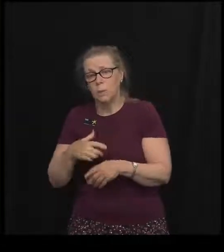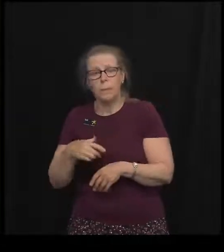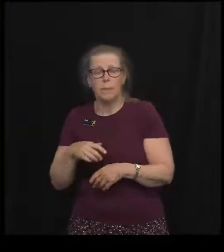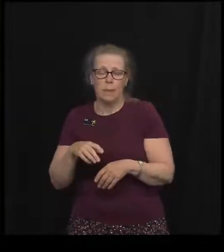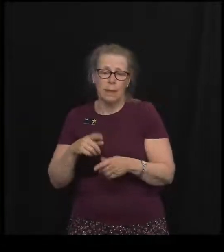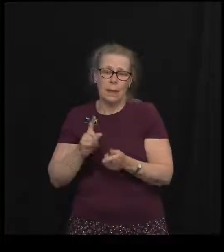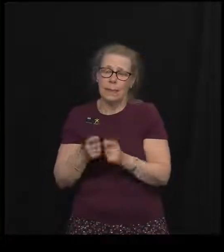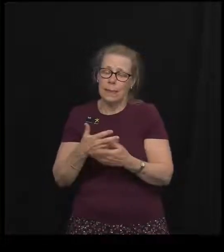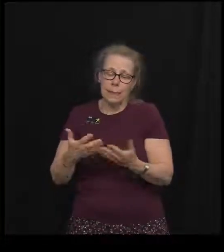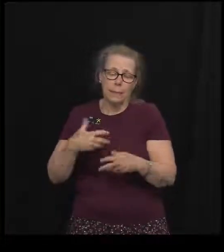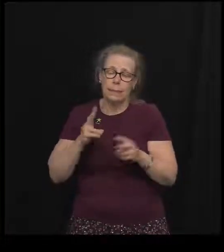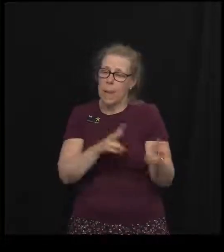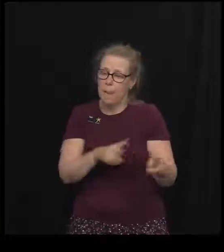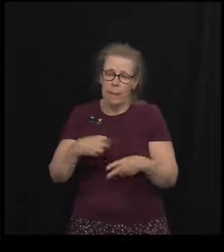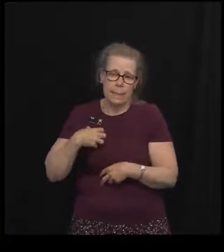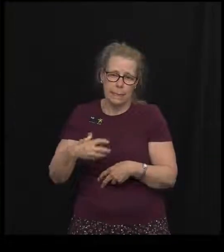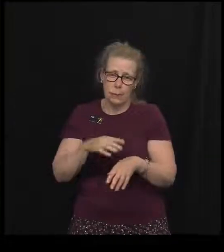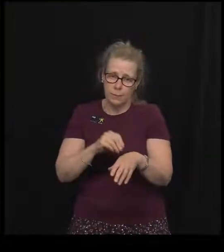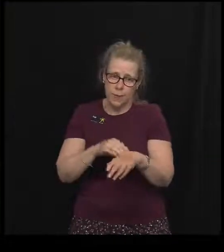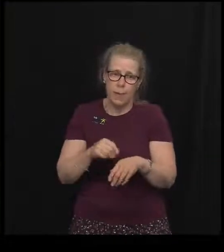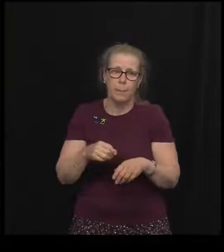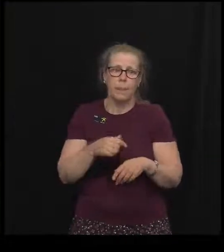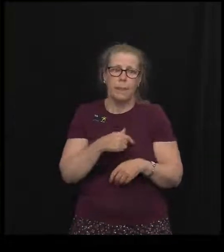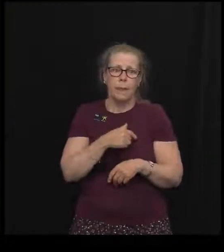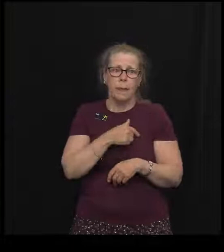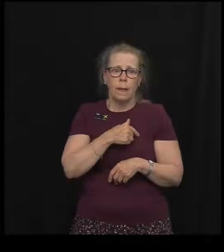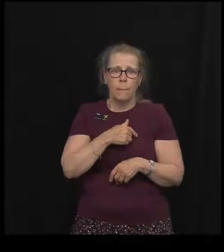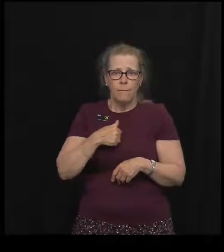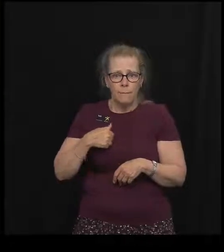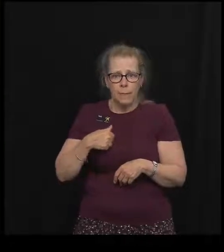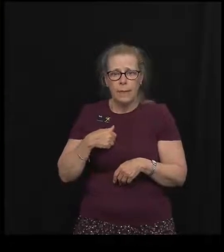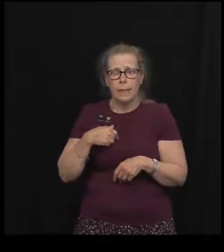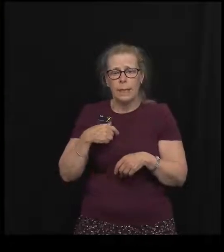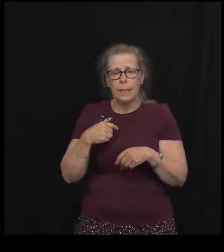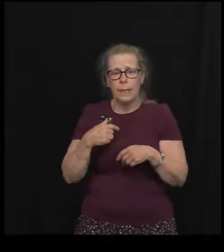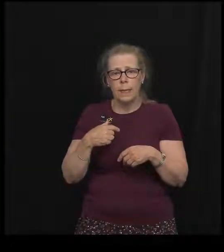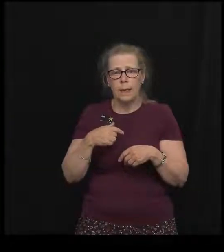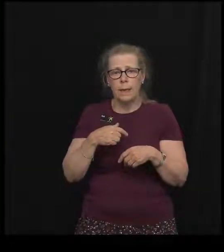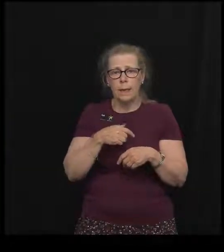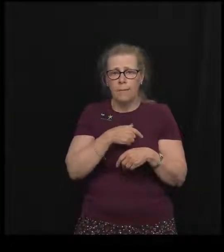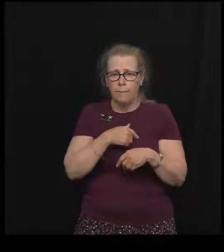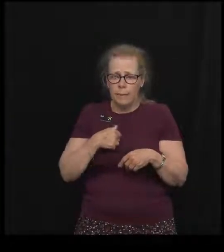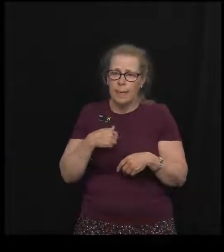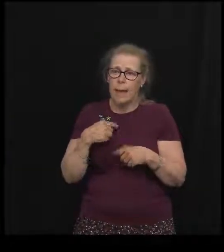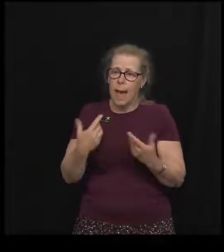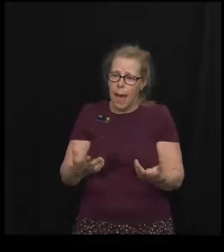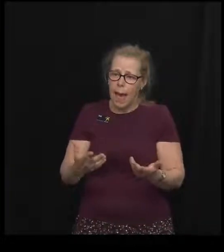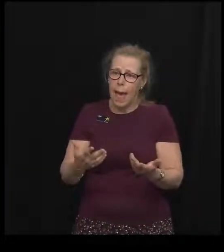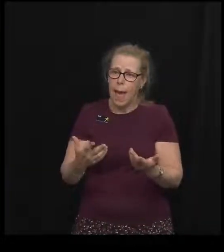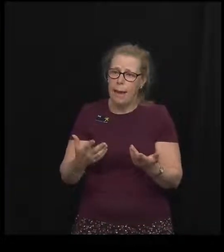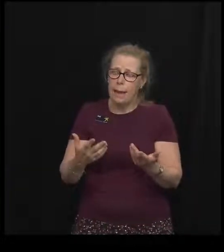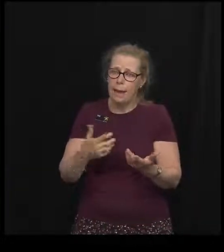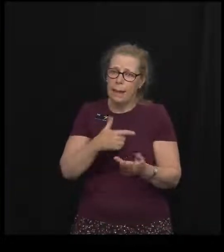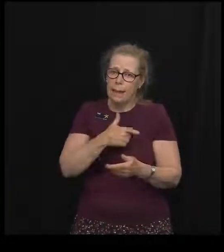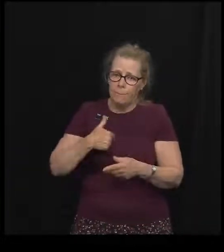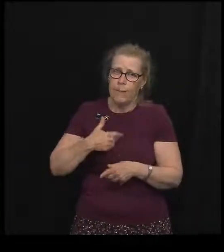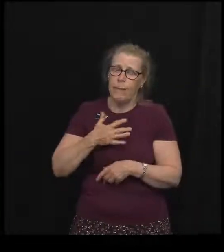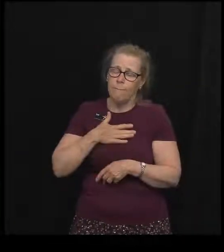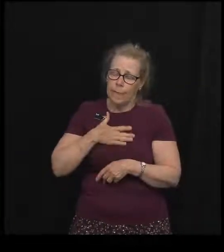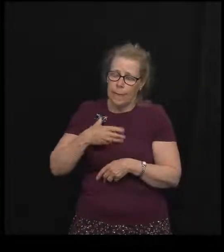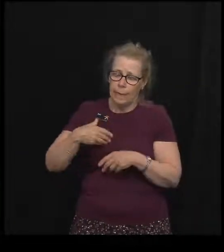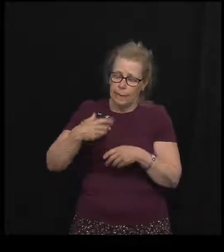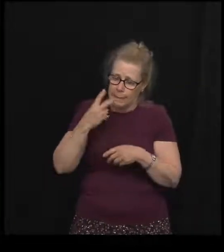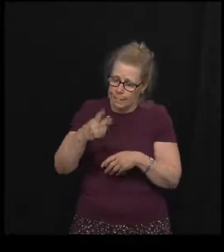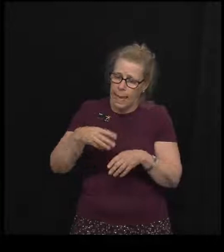not least the push for the civil society, we are in unanimity here. We want to see investments both in Sweden